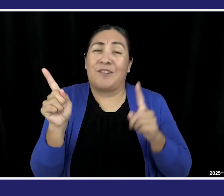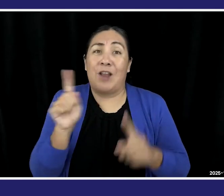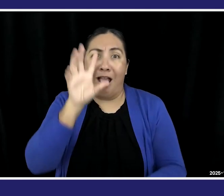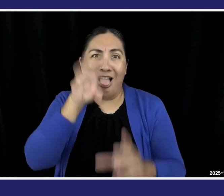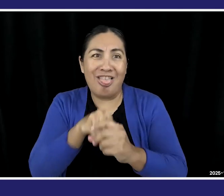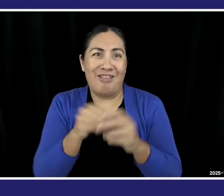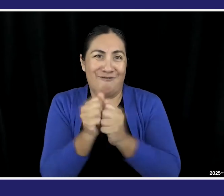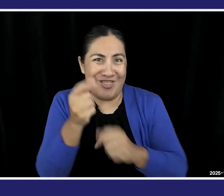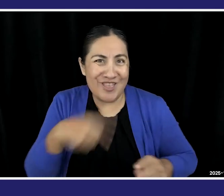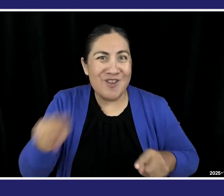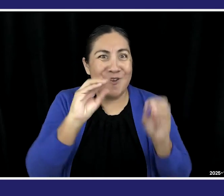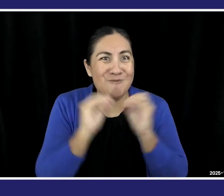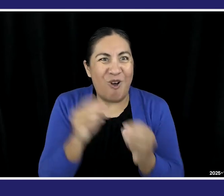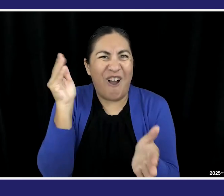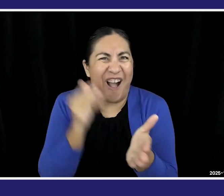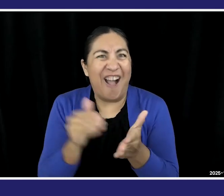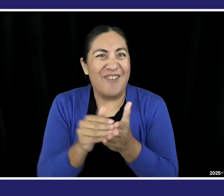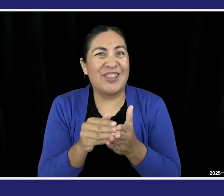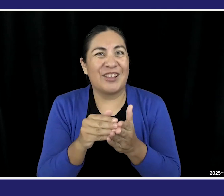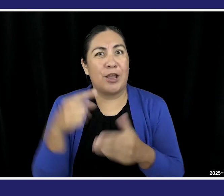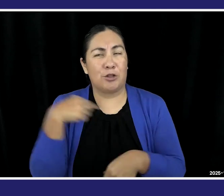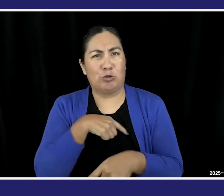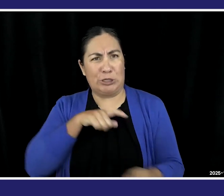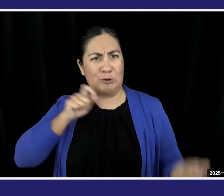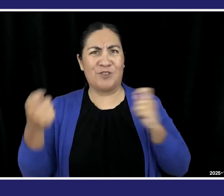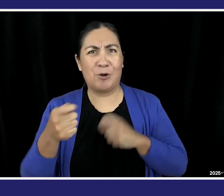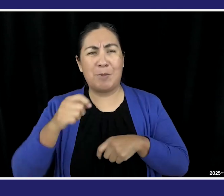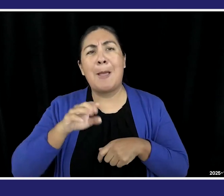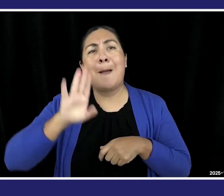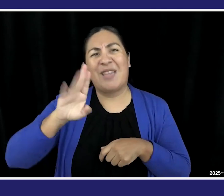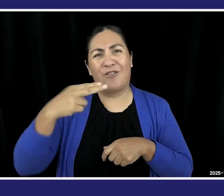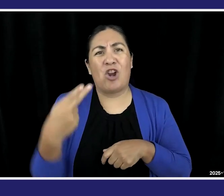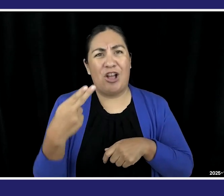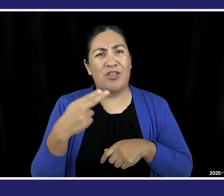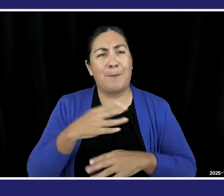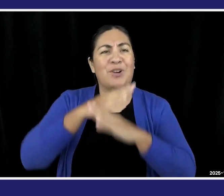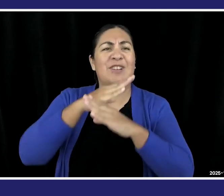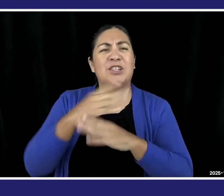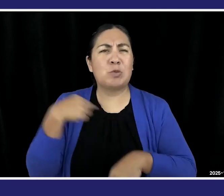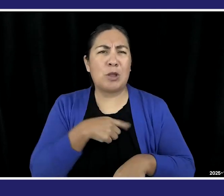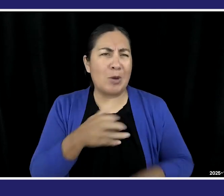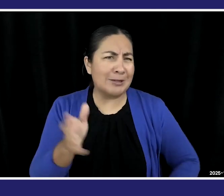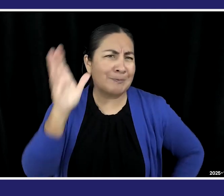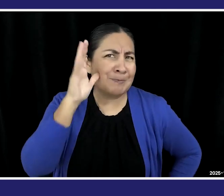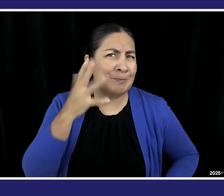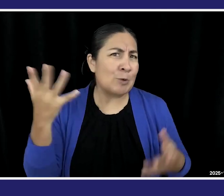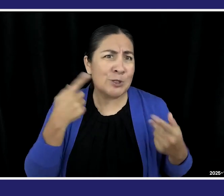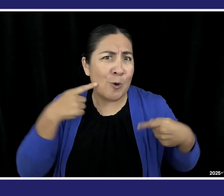prevention. We want to hear from you what's working, what's missing, and how we can do better.